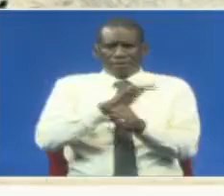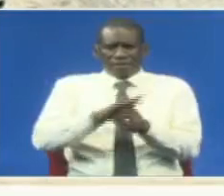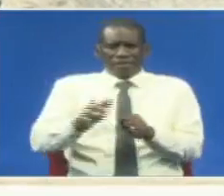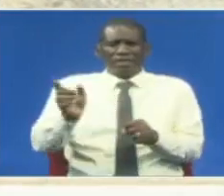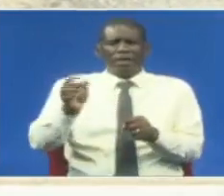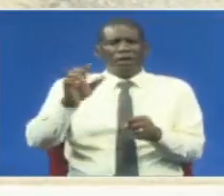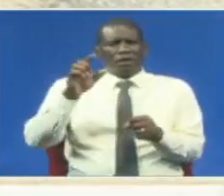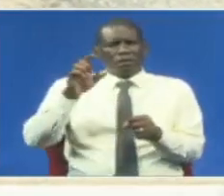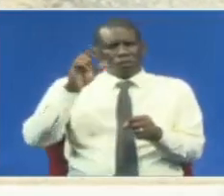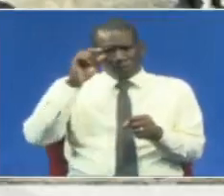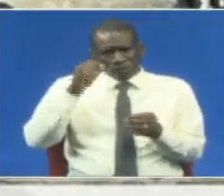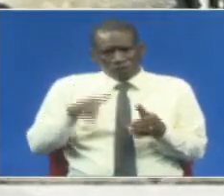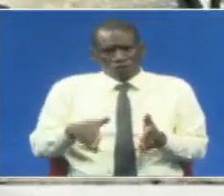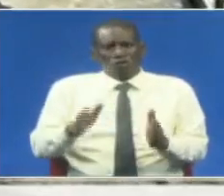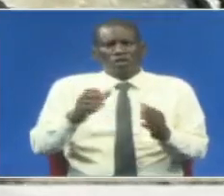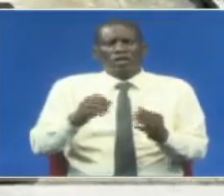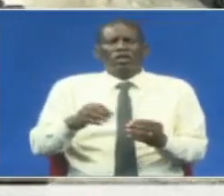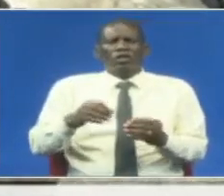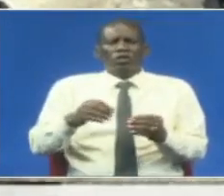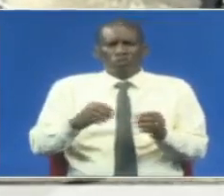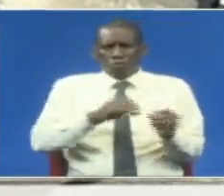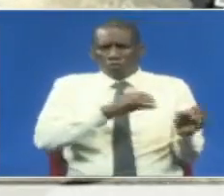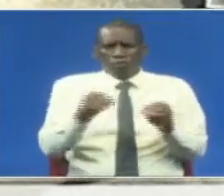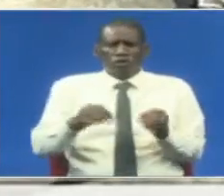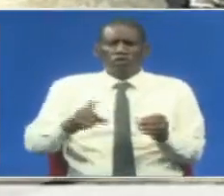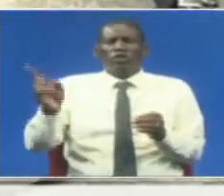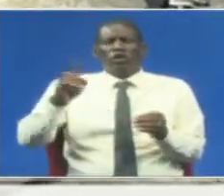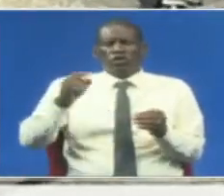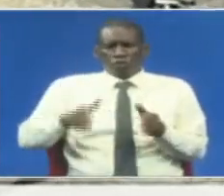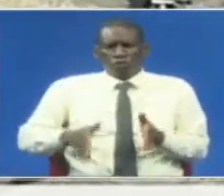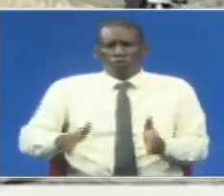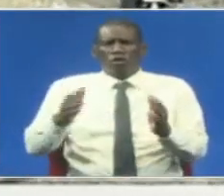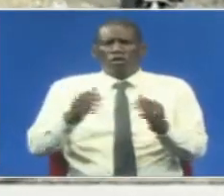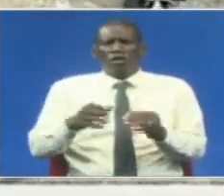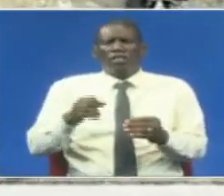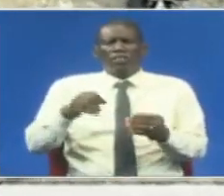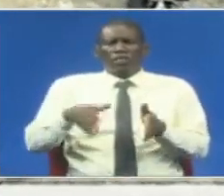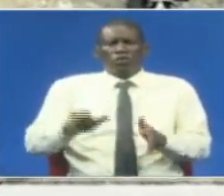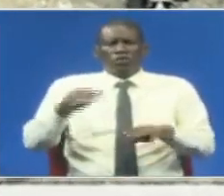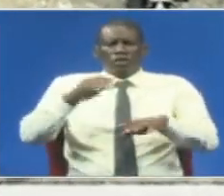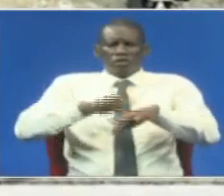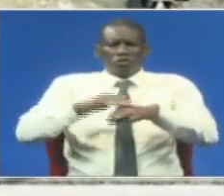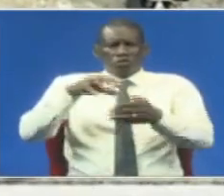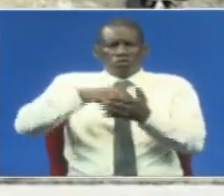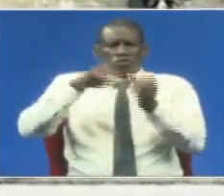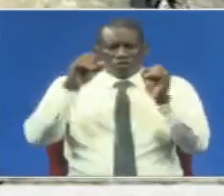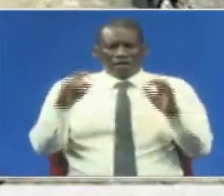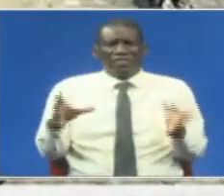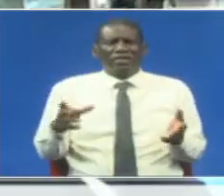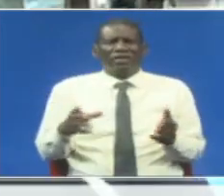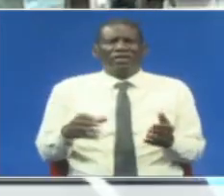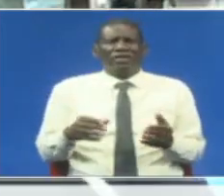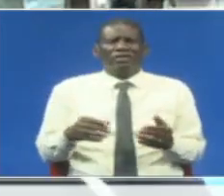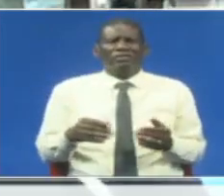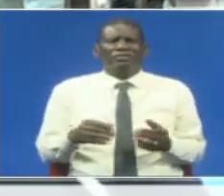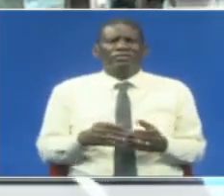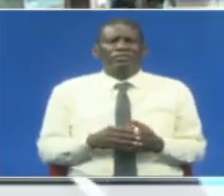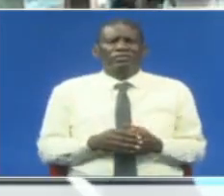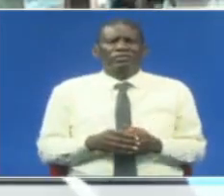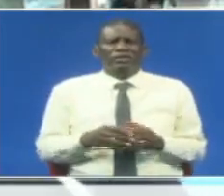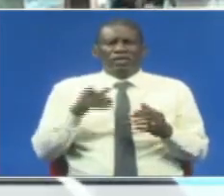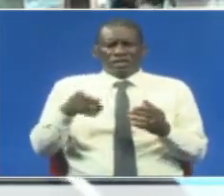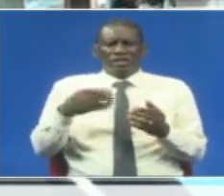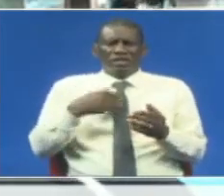The condition of the road not too different from what other locals are experiencing in the rest of Mombasa County. Imesababisha